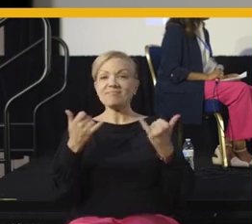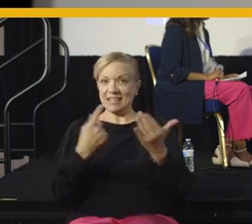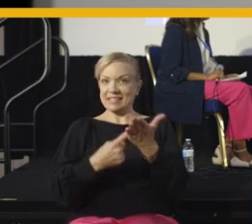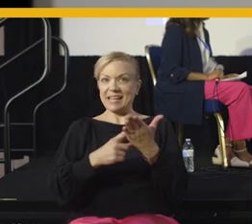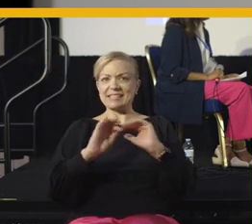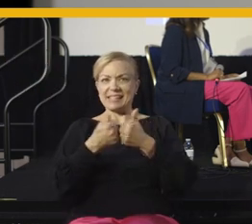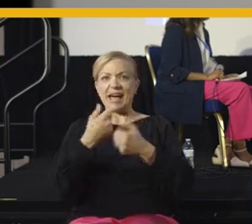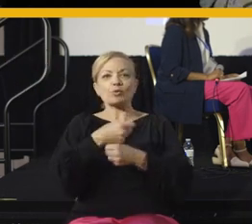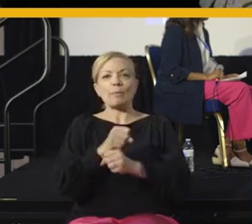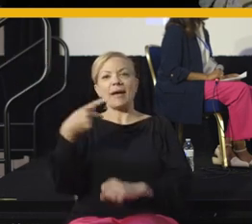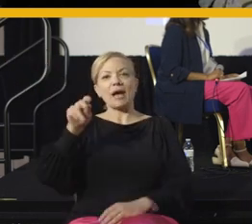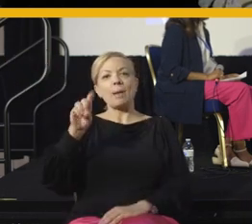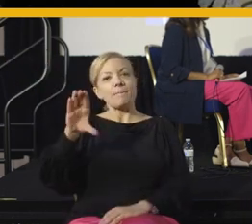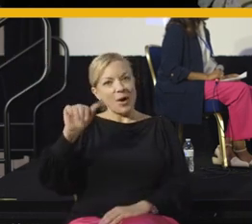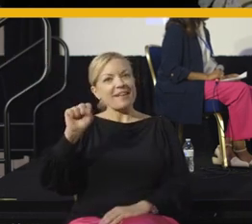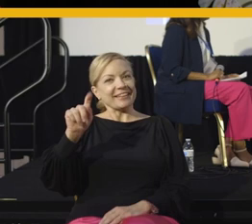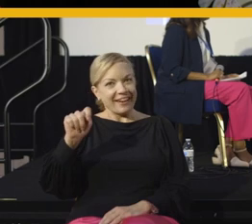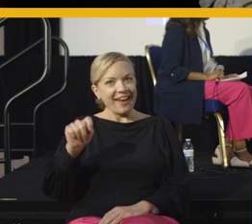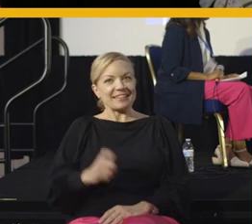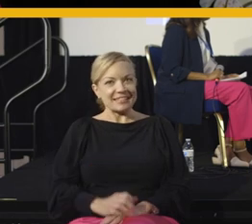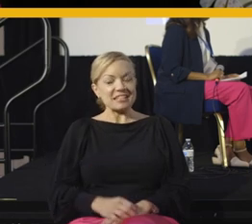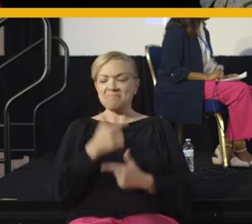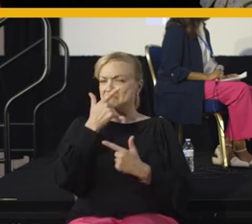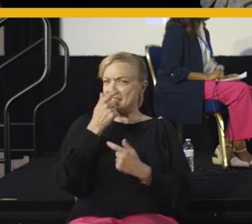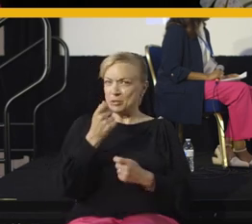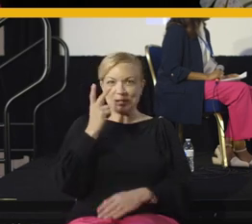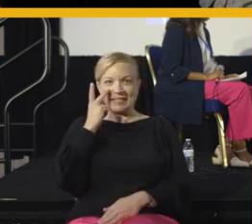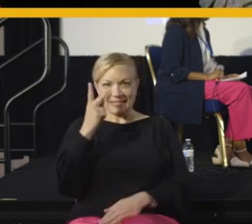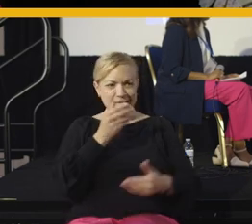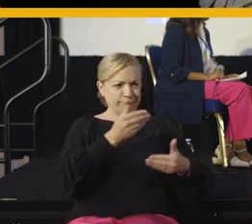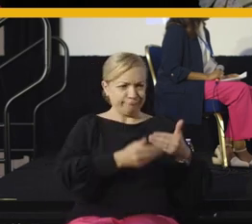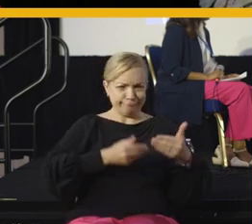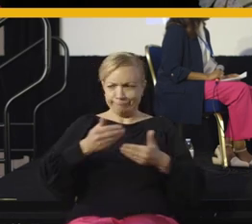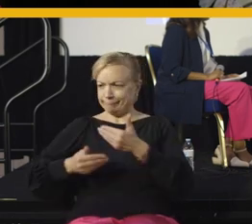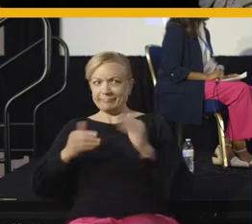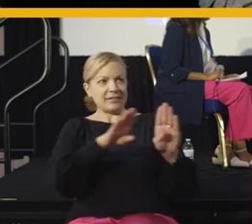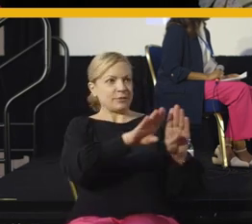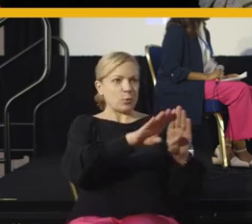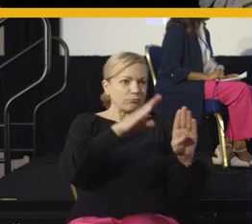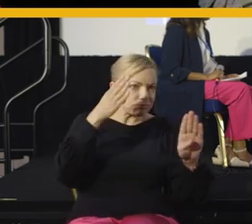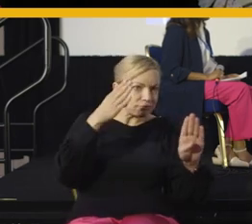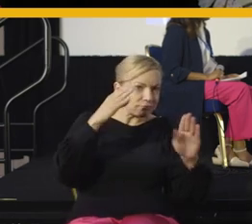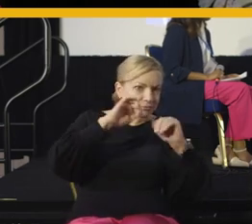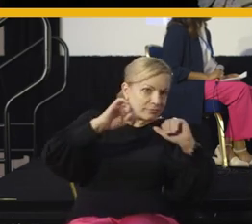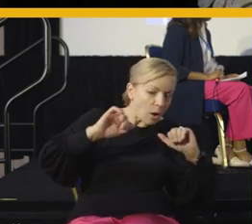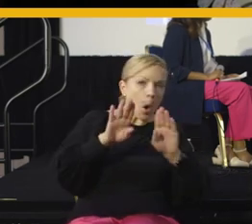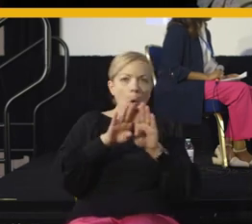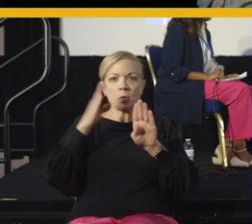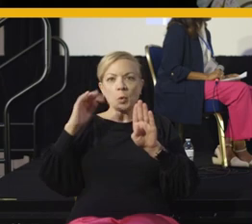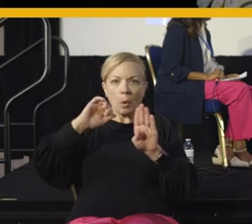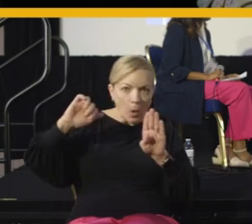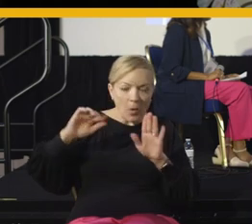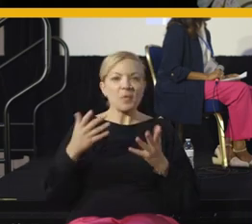turn this into a podcast. So it's interesting to just see the doors that are open. I think when you start